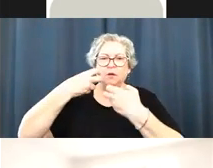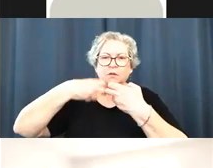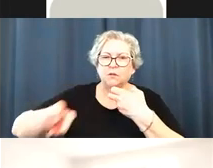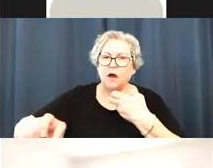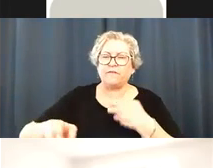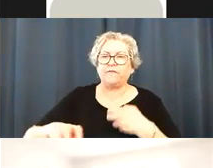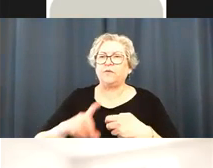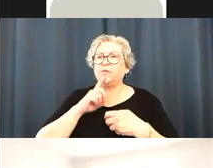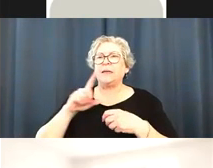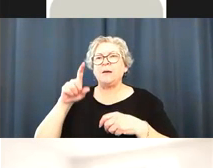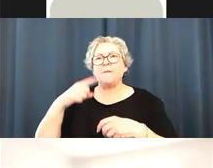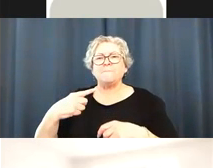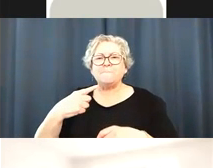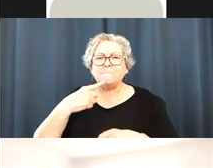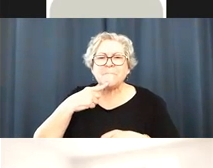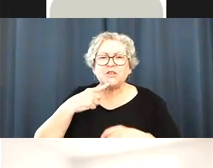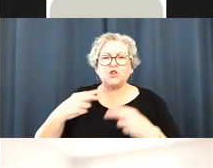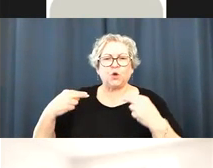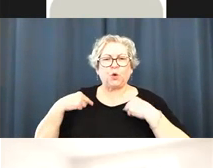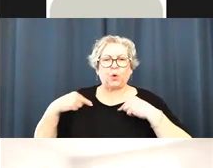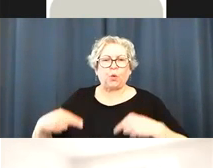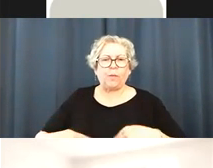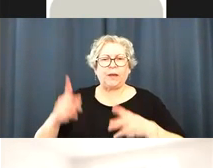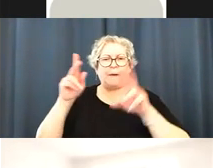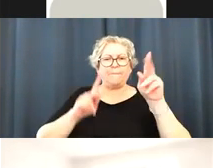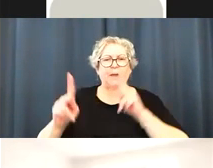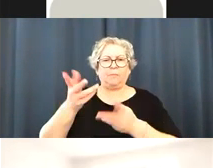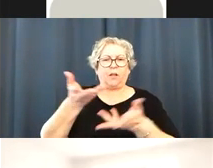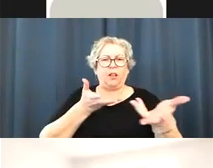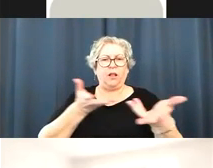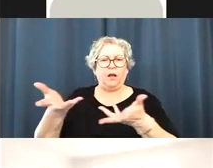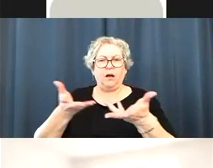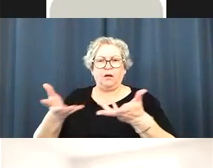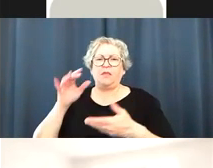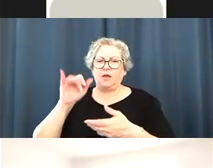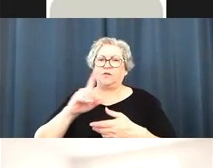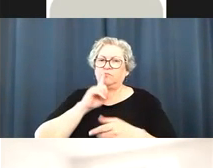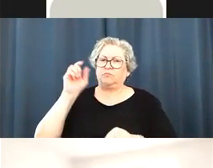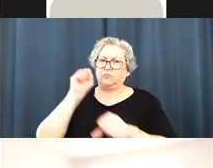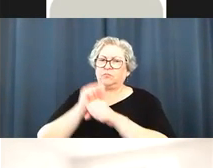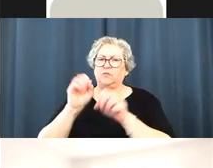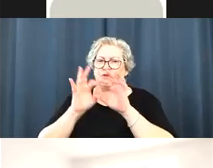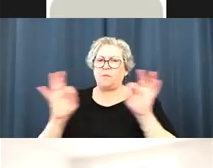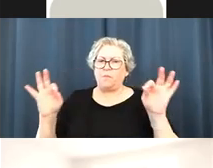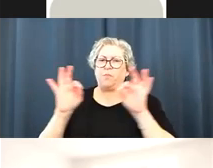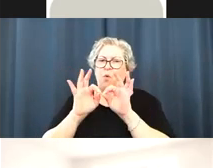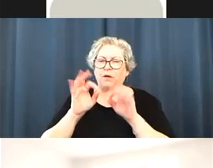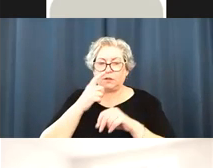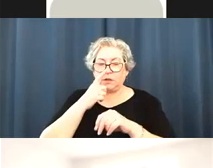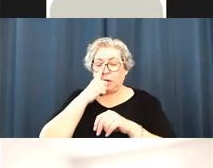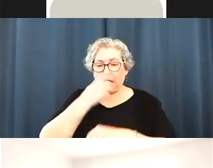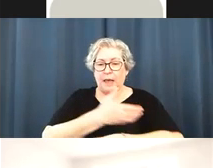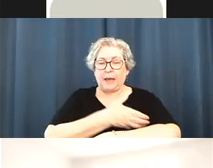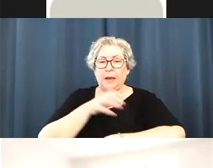missed humans. We missed people. So that's a really important one. Empowering youth